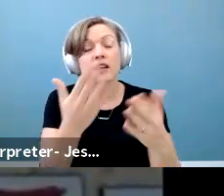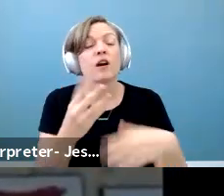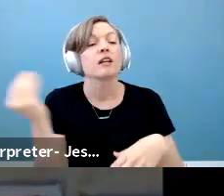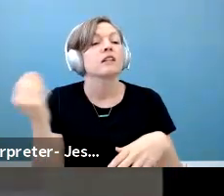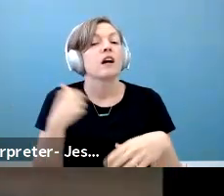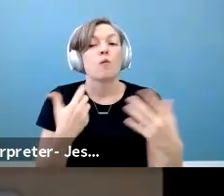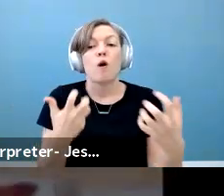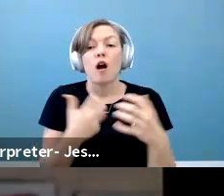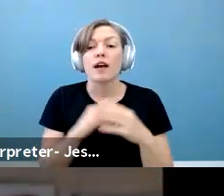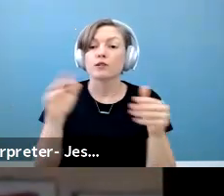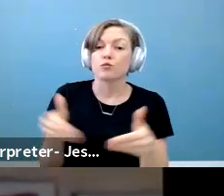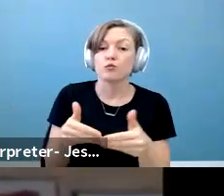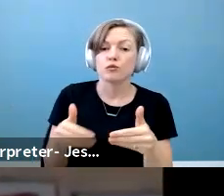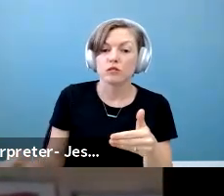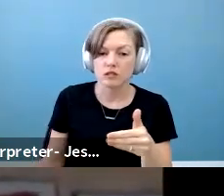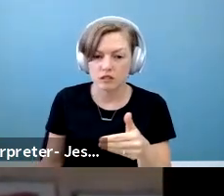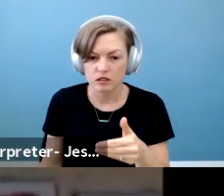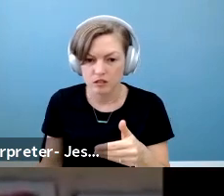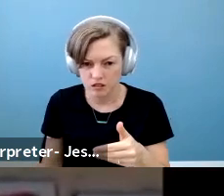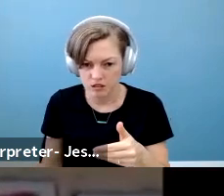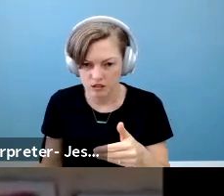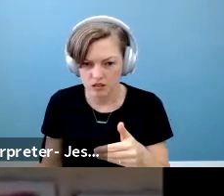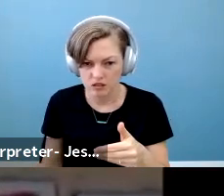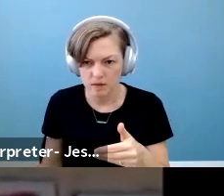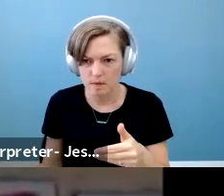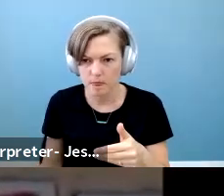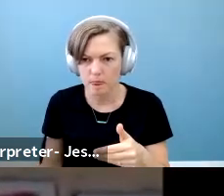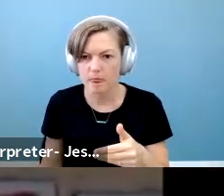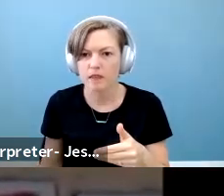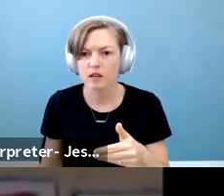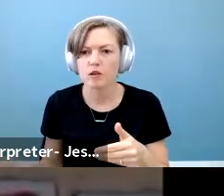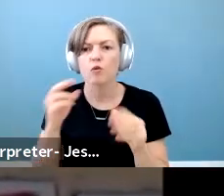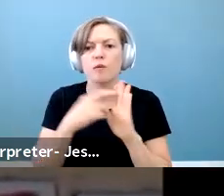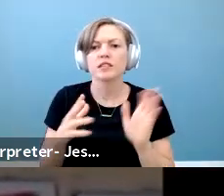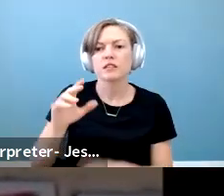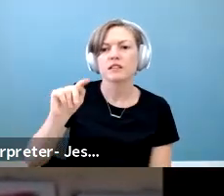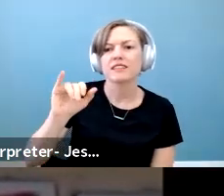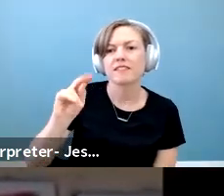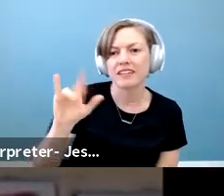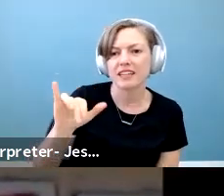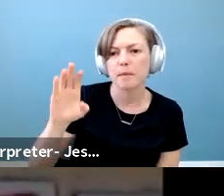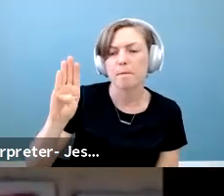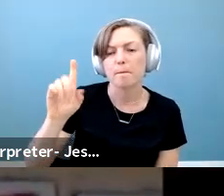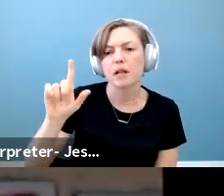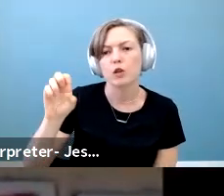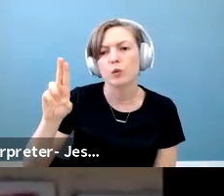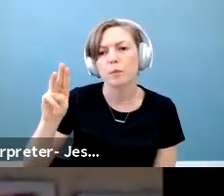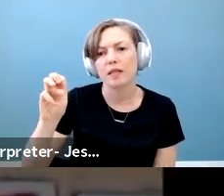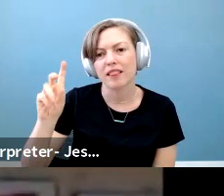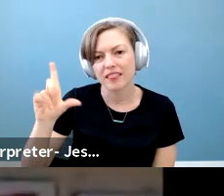like to introduce Representative Tiff Bloomley from Burlington.